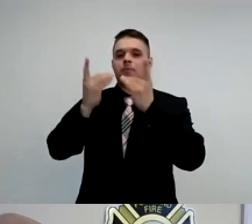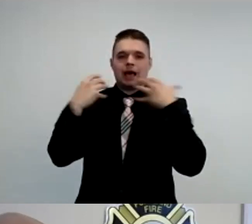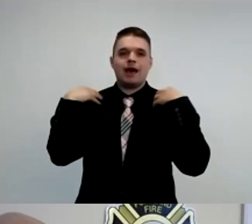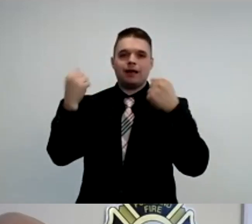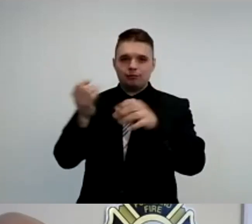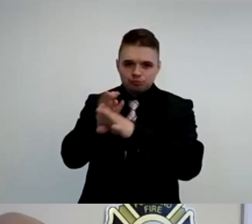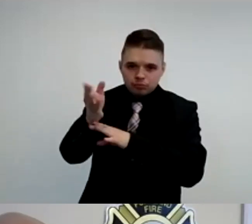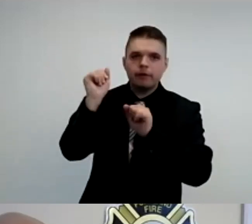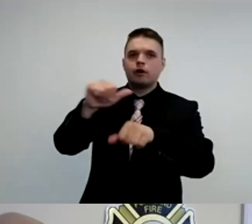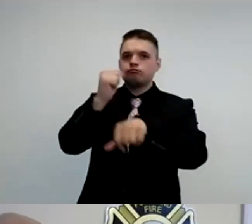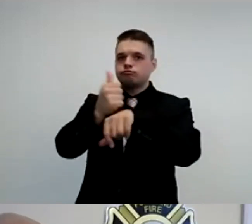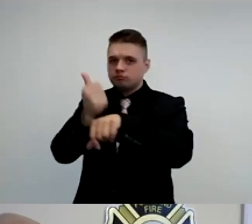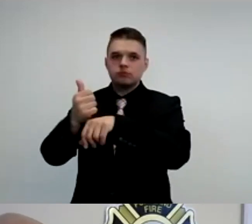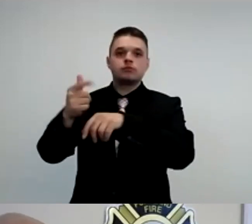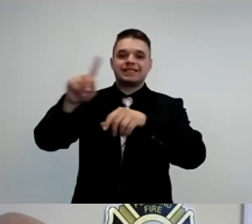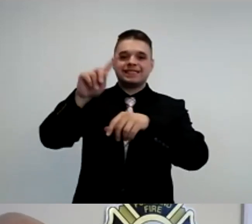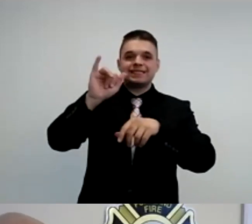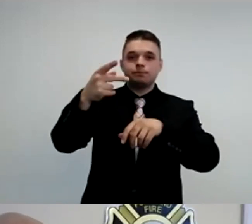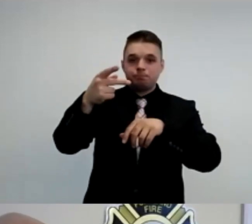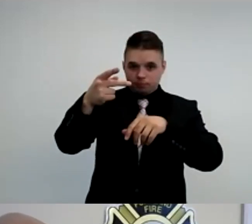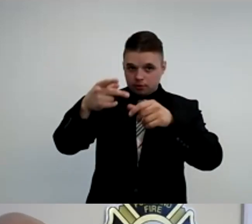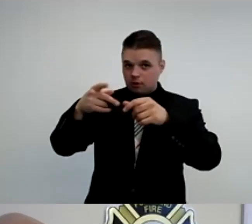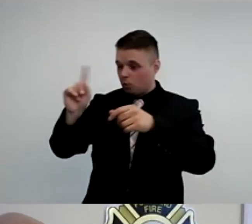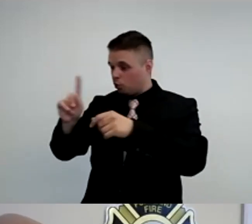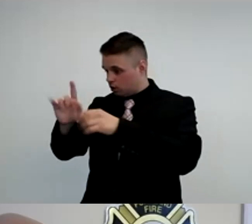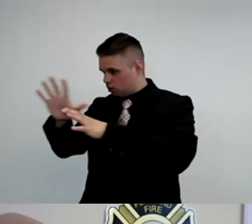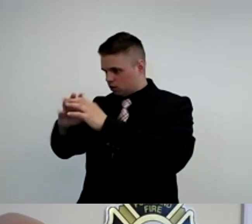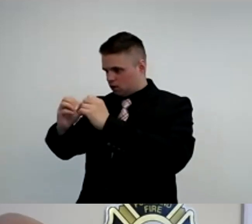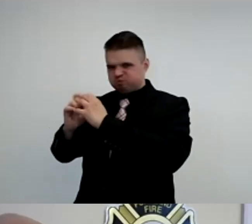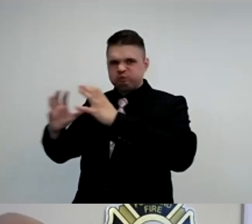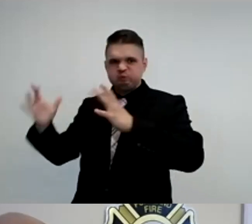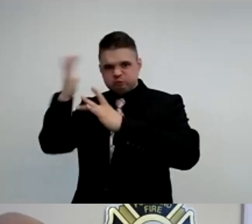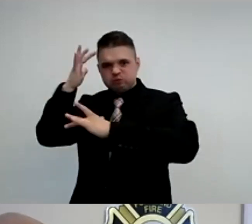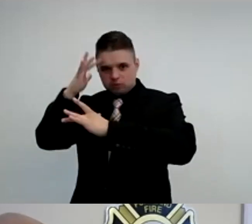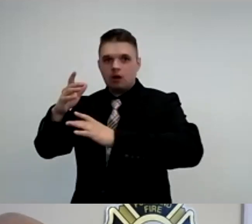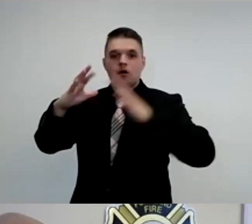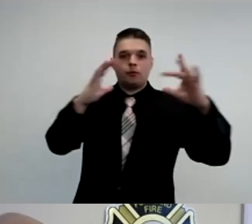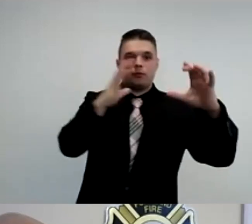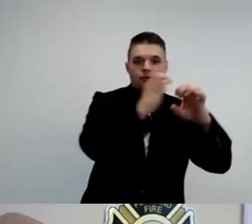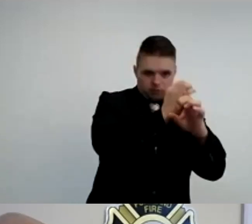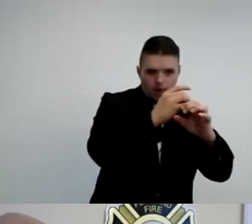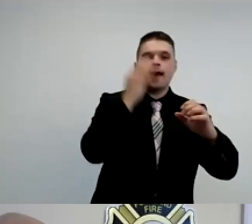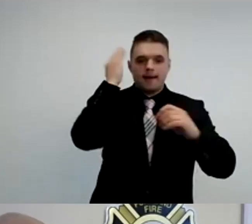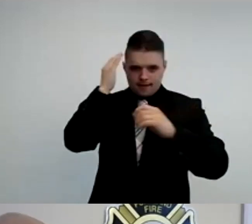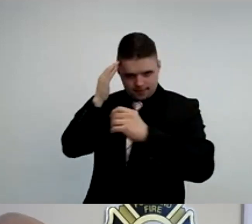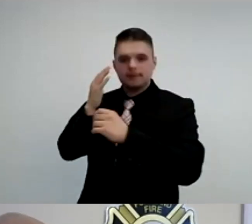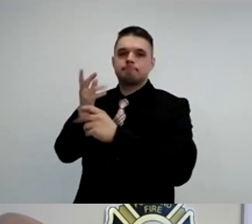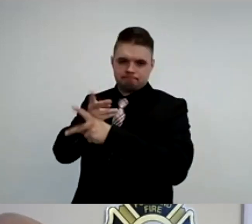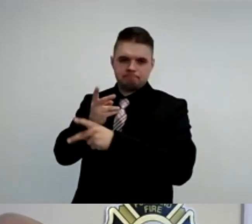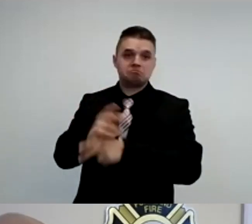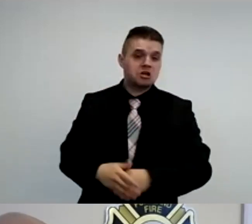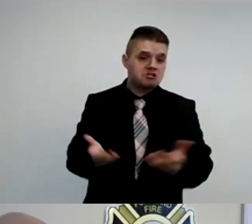code where we're starting to see certain type of symptoms pop up. Yeah. So that's something that